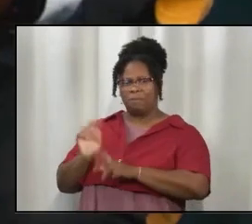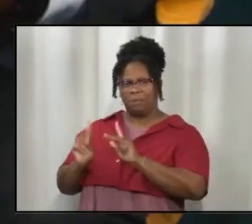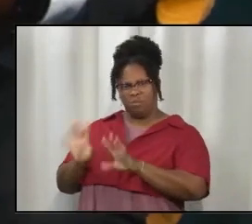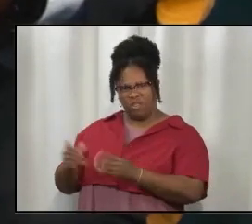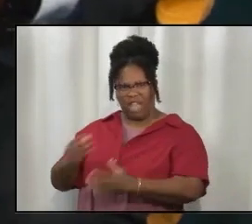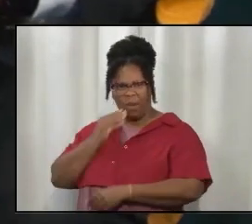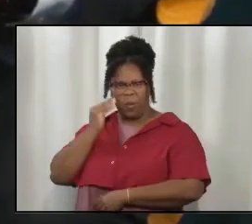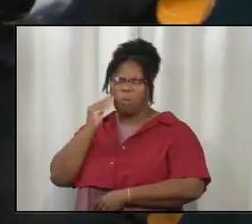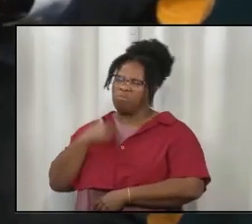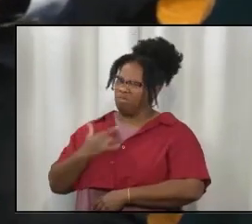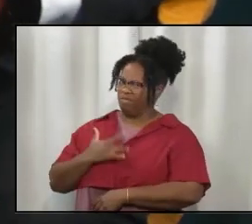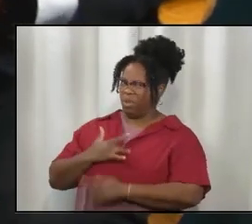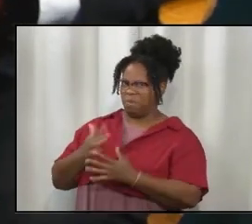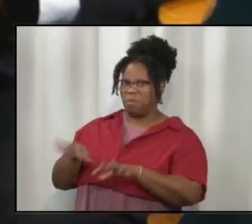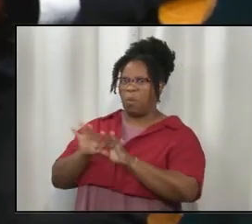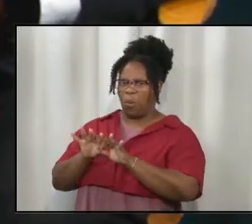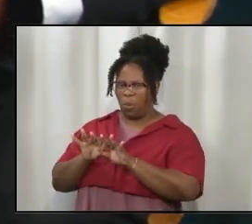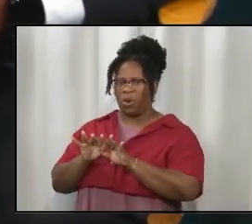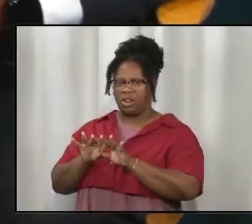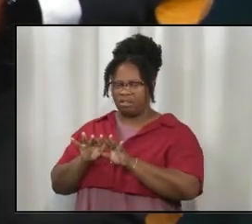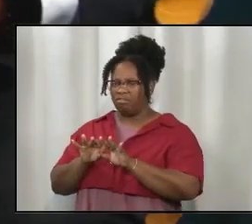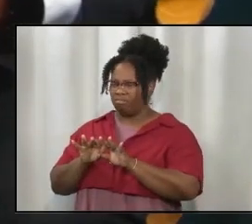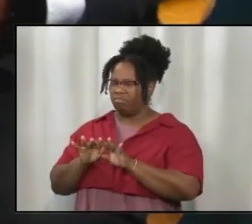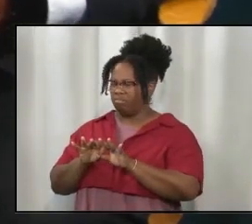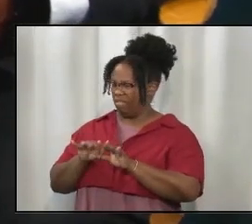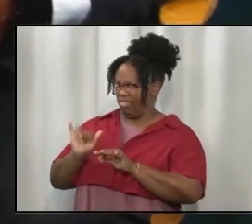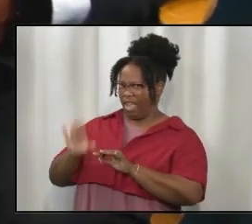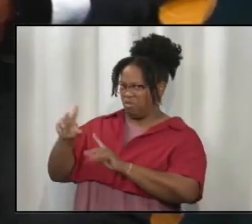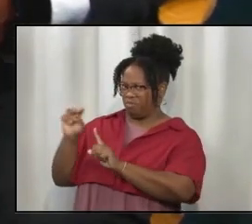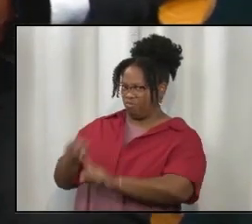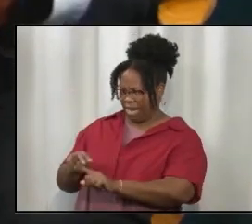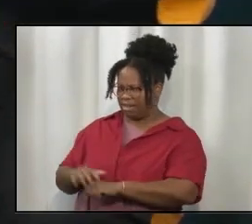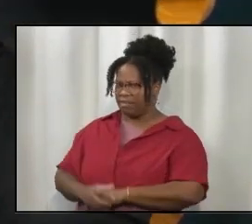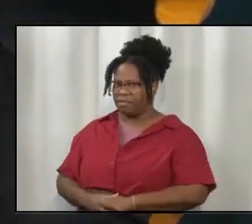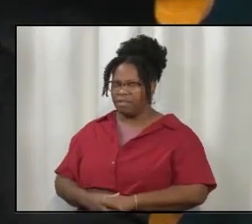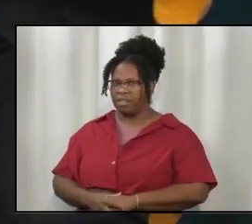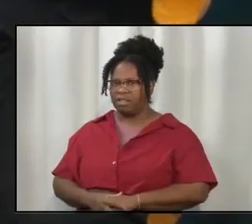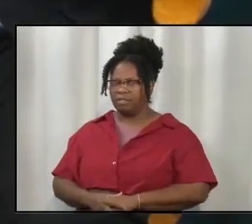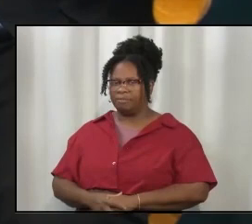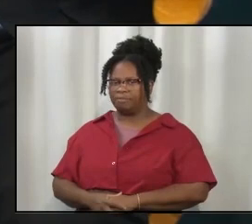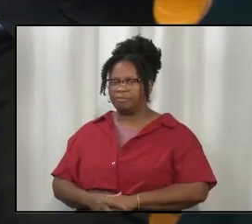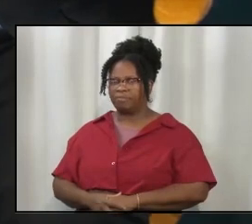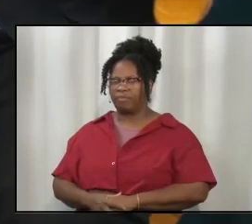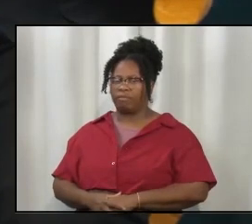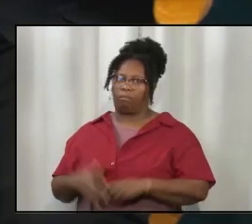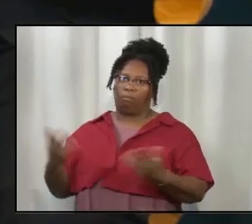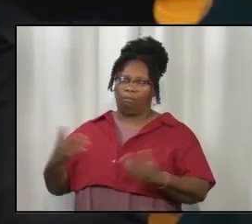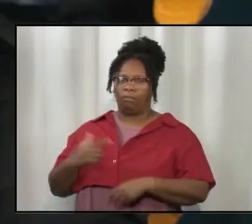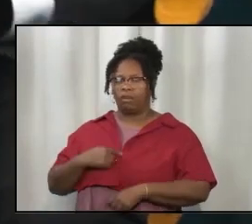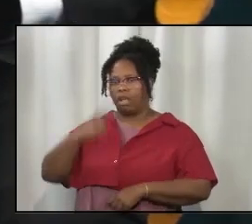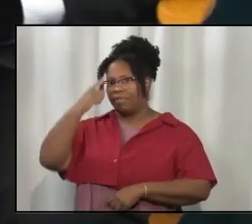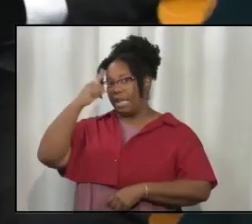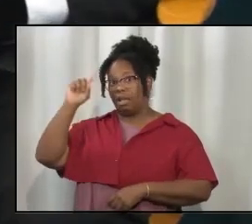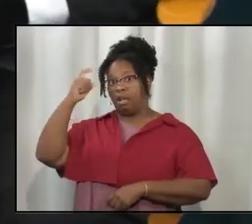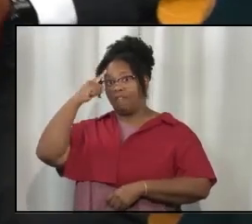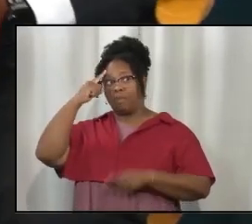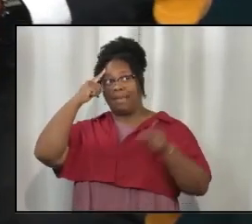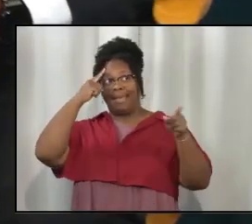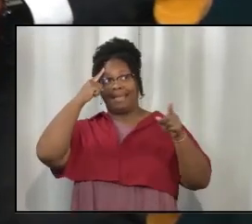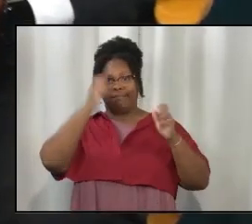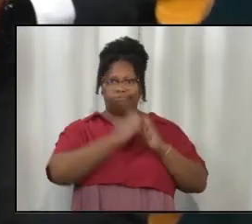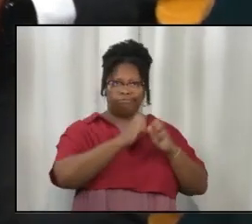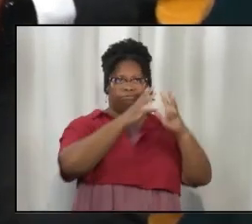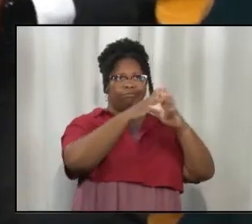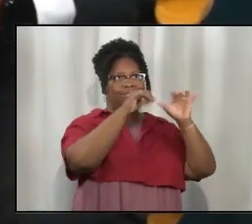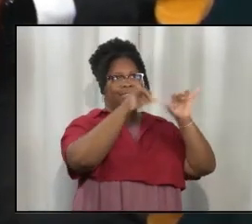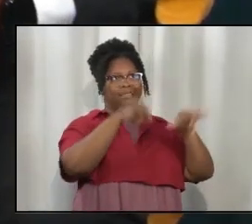really, really important that you see the world that way. Because I think this, you know, government's good at building systems and